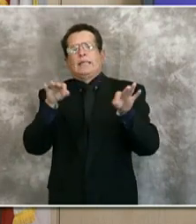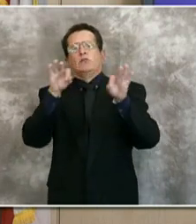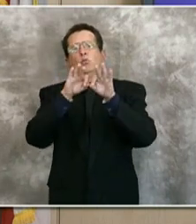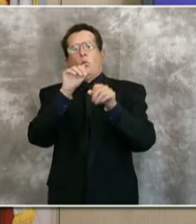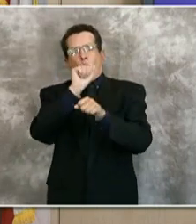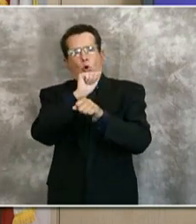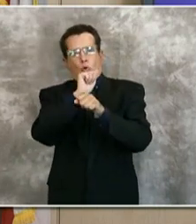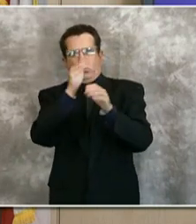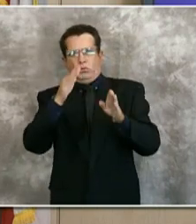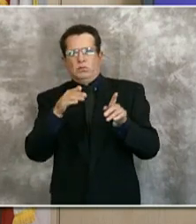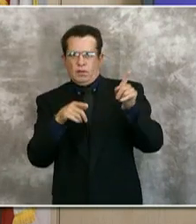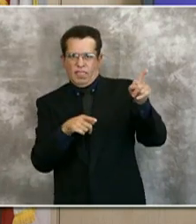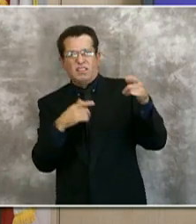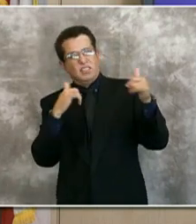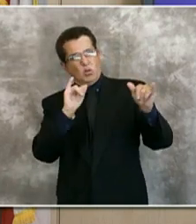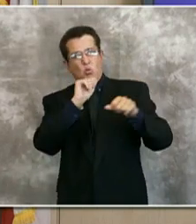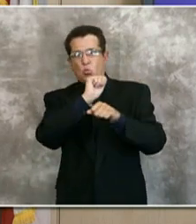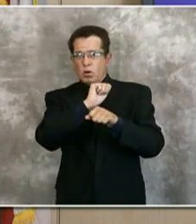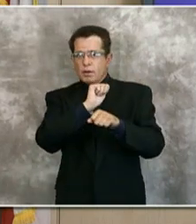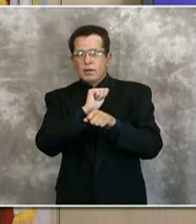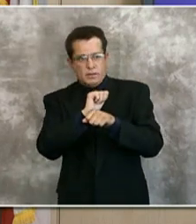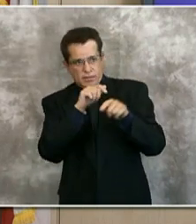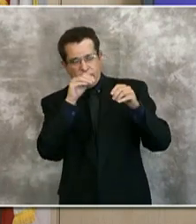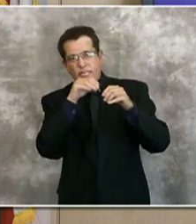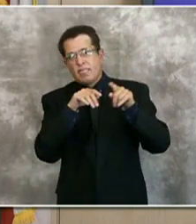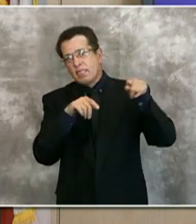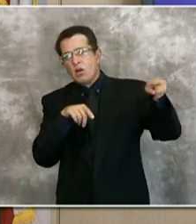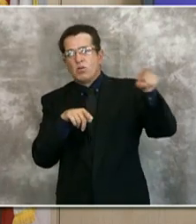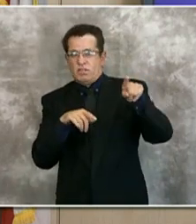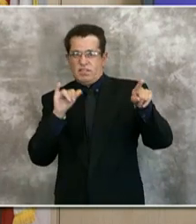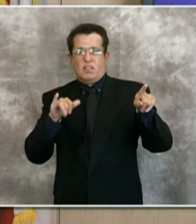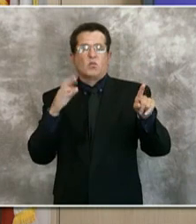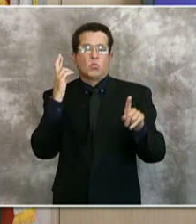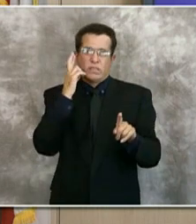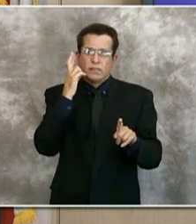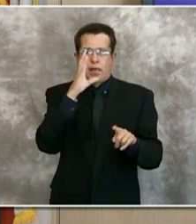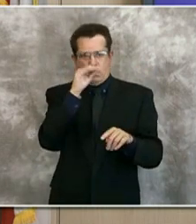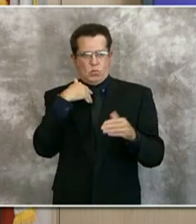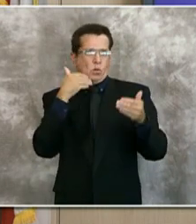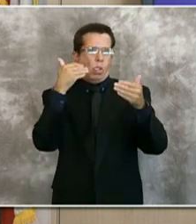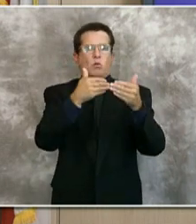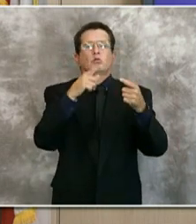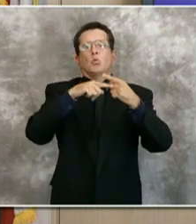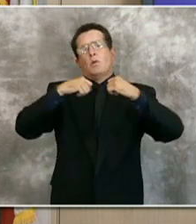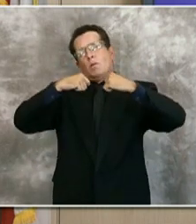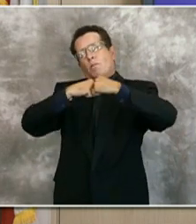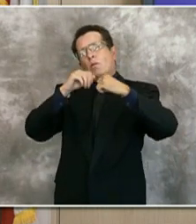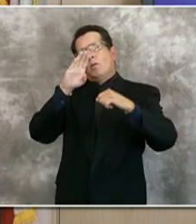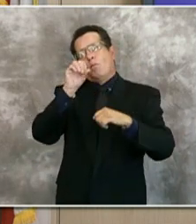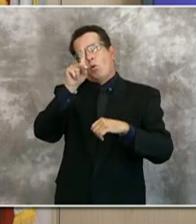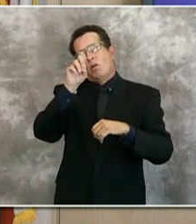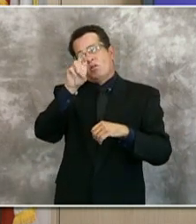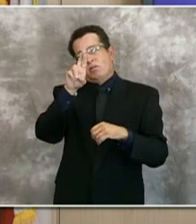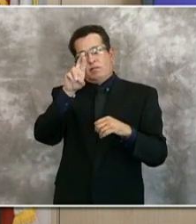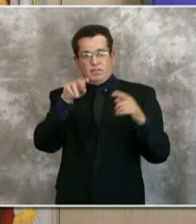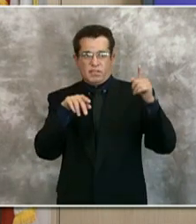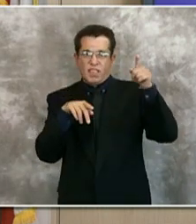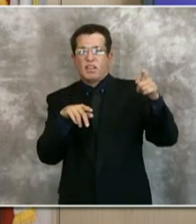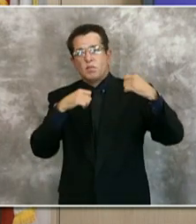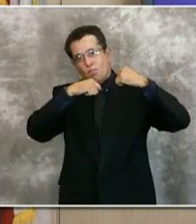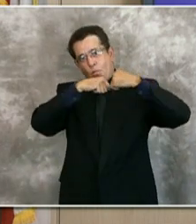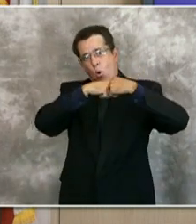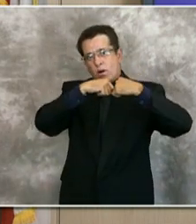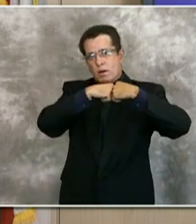are fulfilling jobs in various industries and locations. We're closer to the border, so I know we're picking up some people there. We've